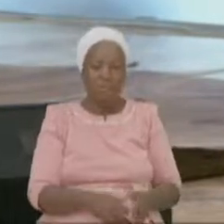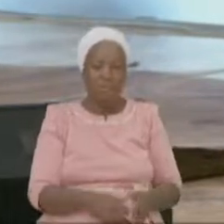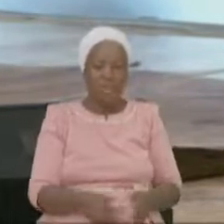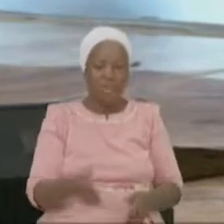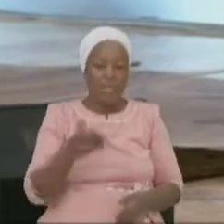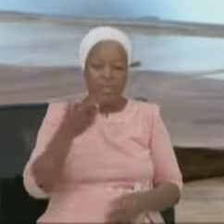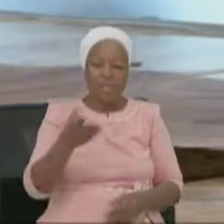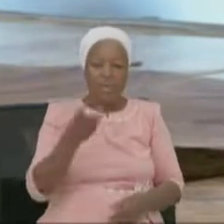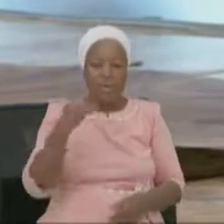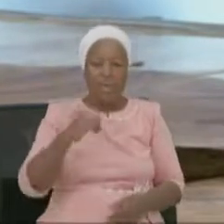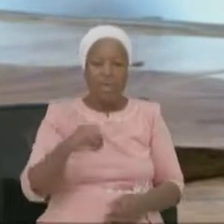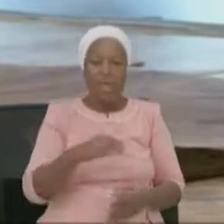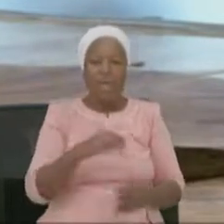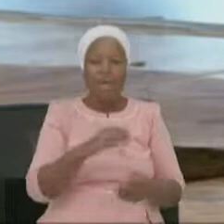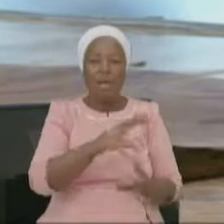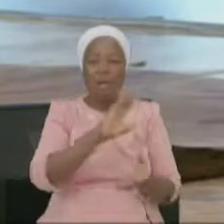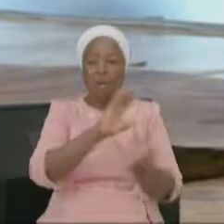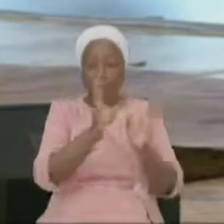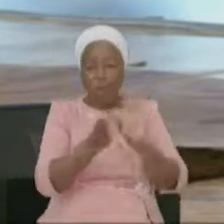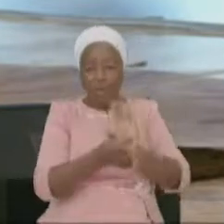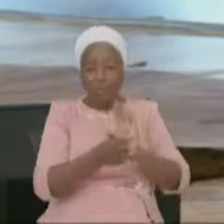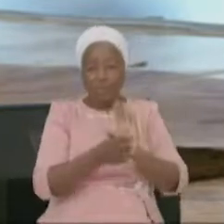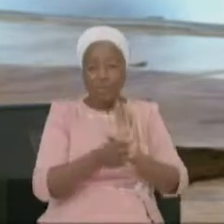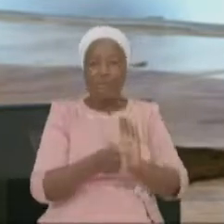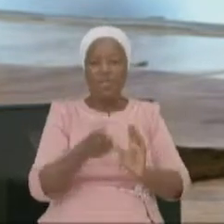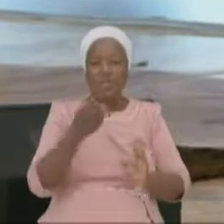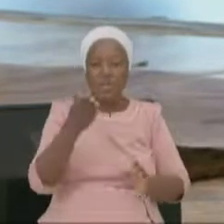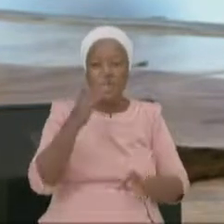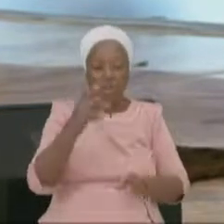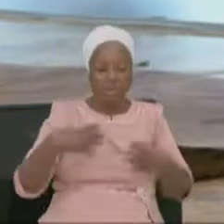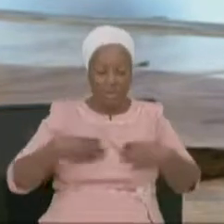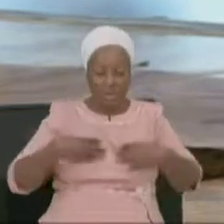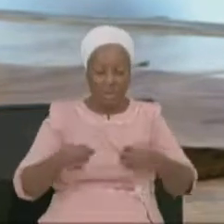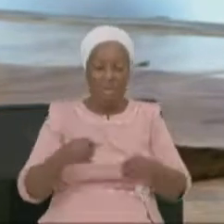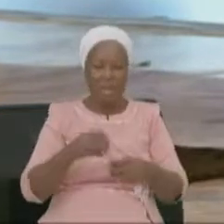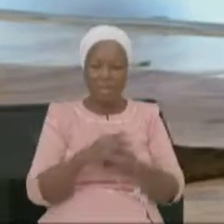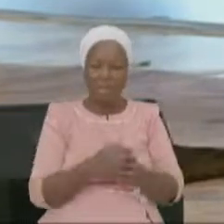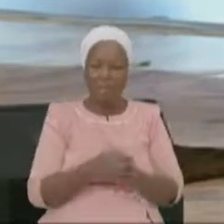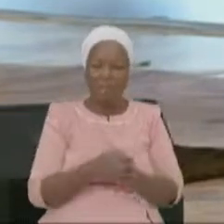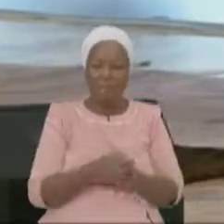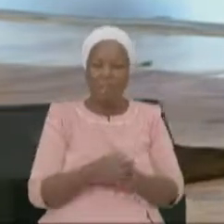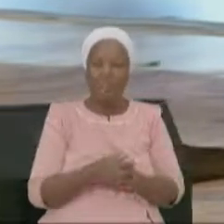conversions, there were cures, there were conversions.